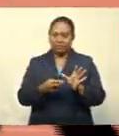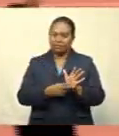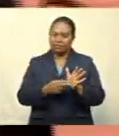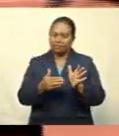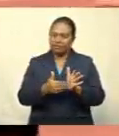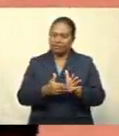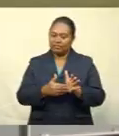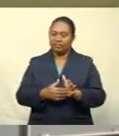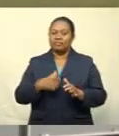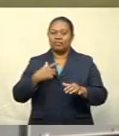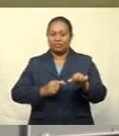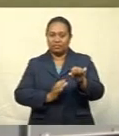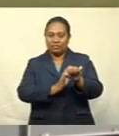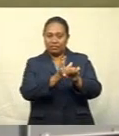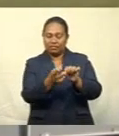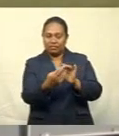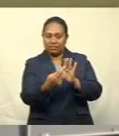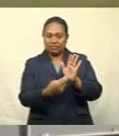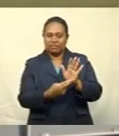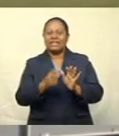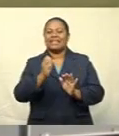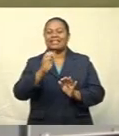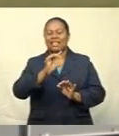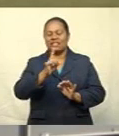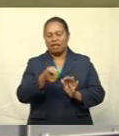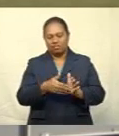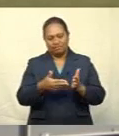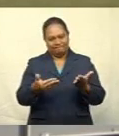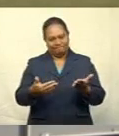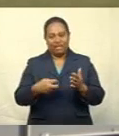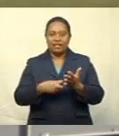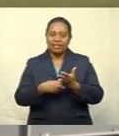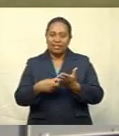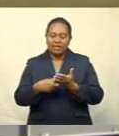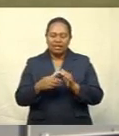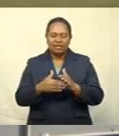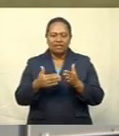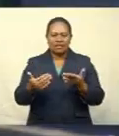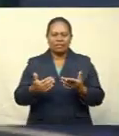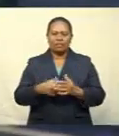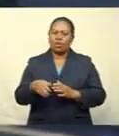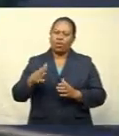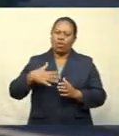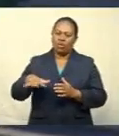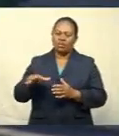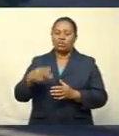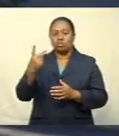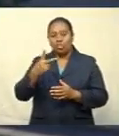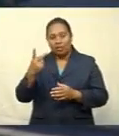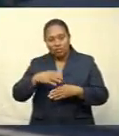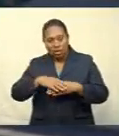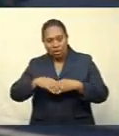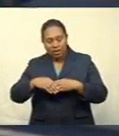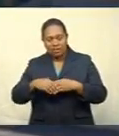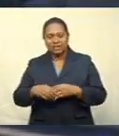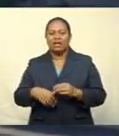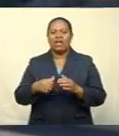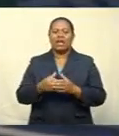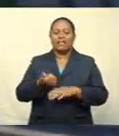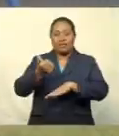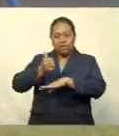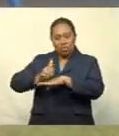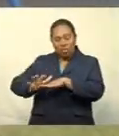per COVID-19 protocols is now 10,000. Tickets for the concrete embankment are going for $12, while a ticket for the